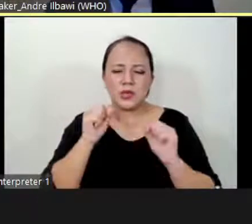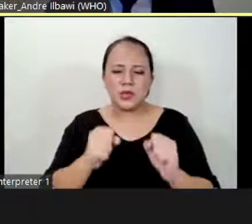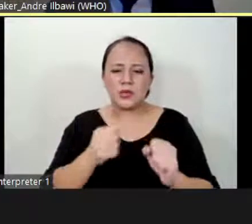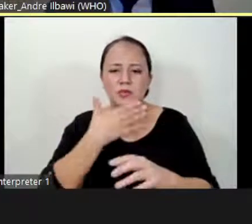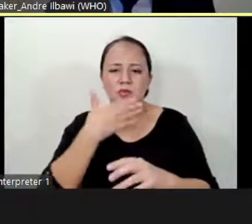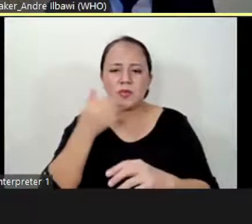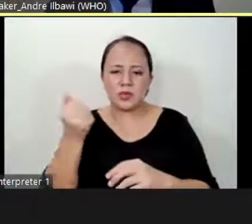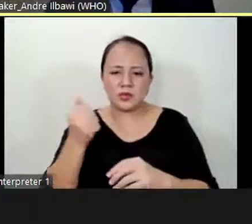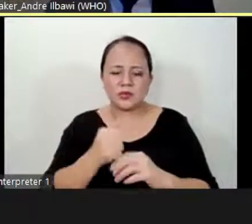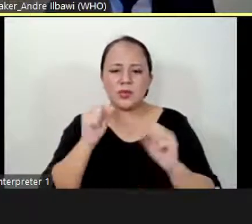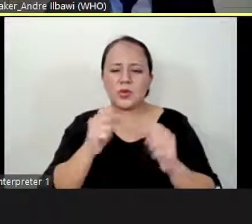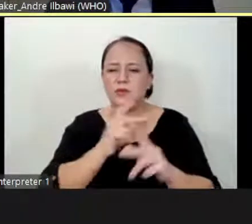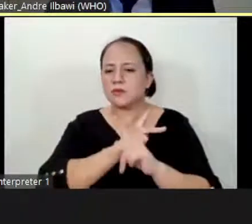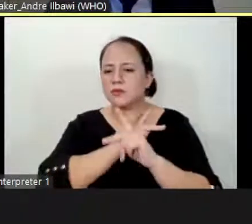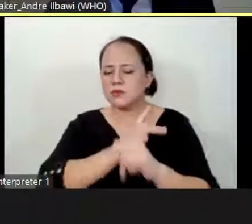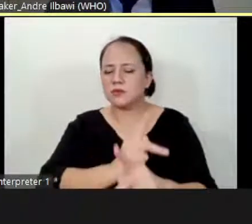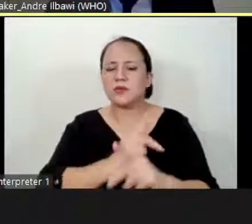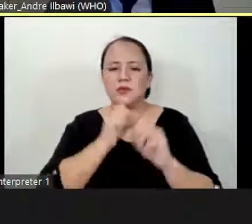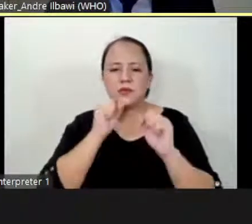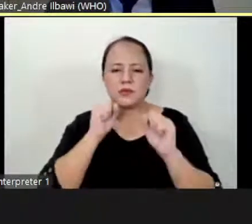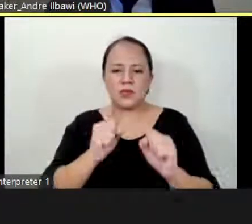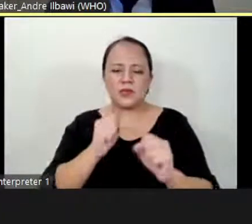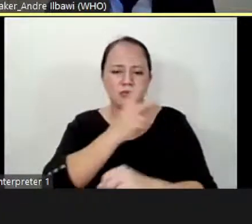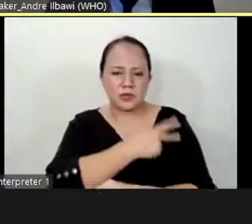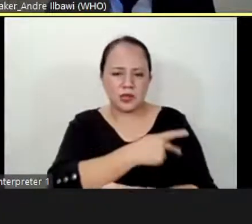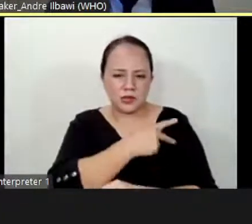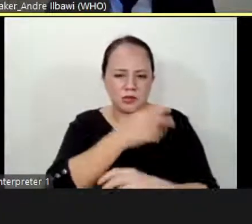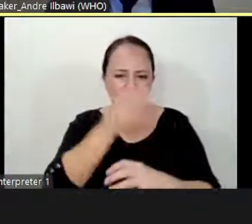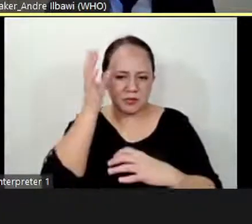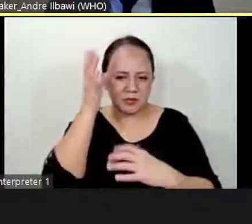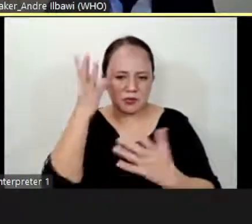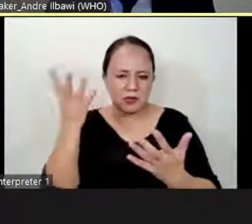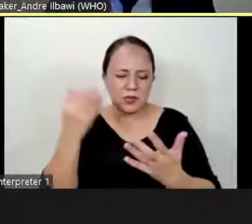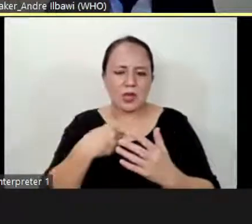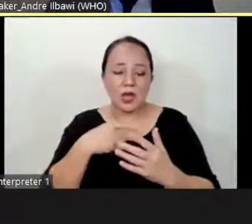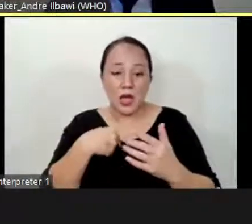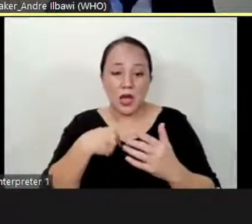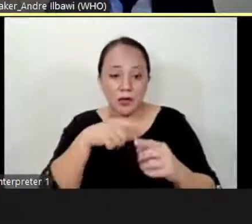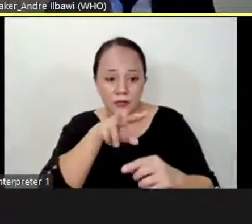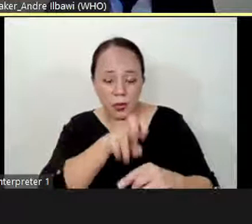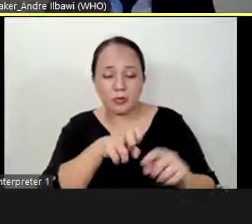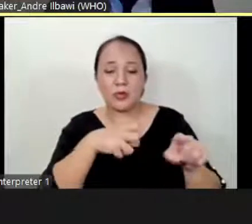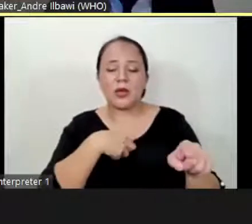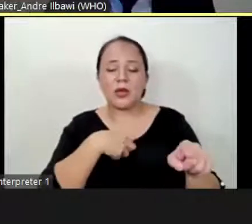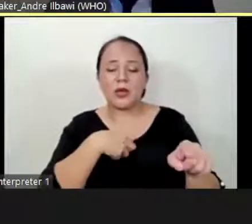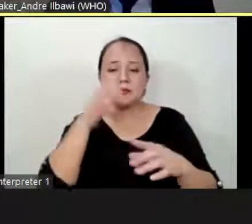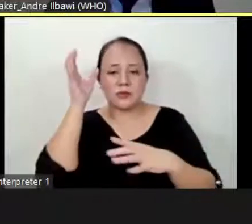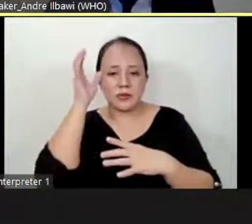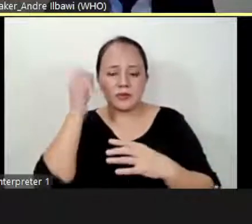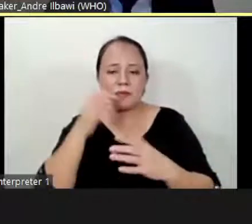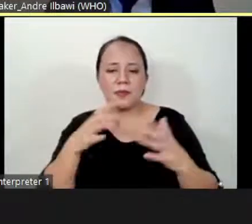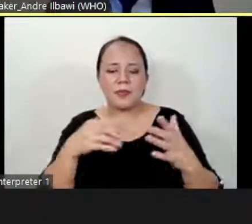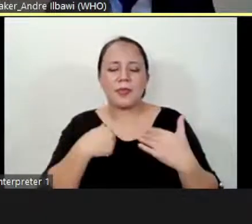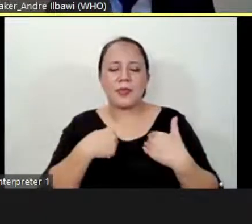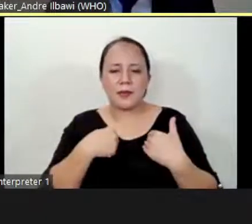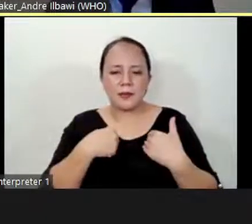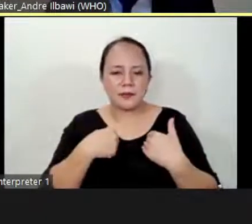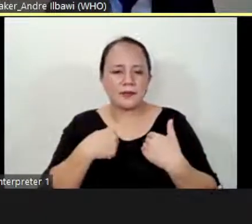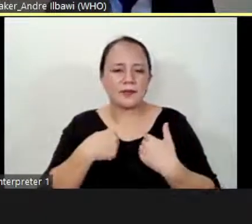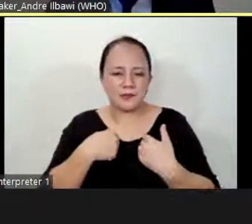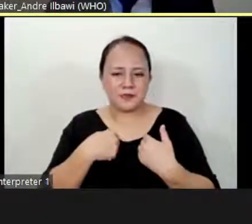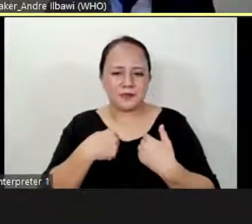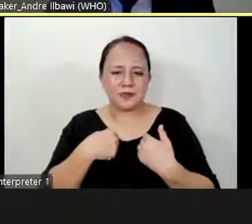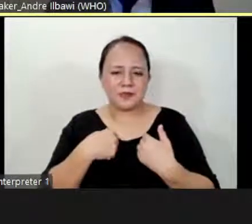can protect our cancer patients, because when someone is diagnosed with cancer, it has a huge effect on their families. And